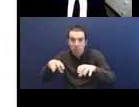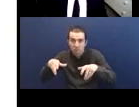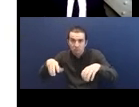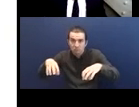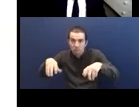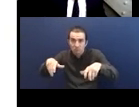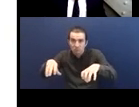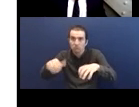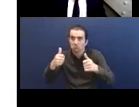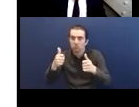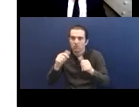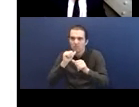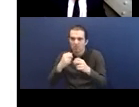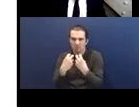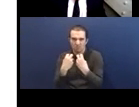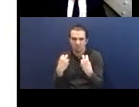parents, teachers, community.